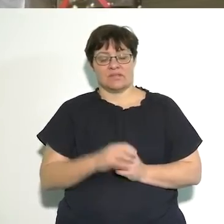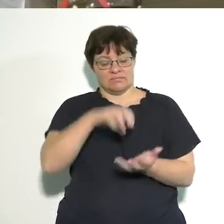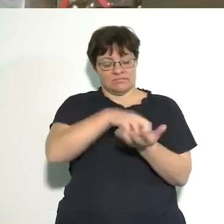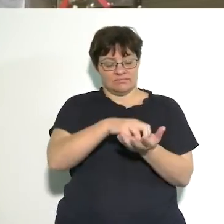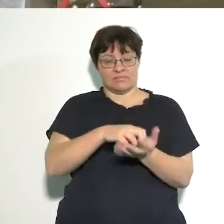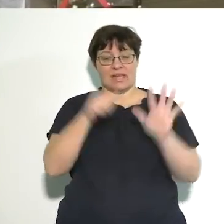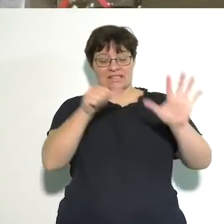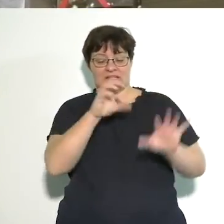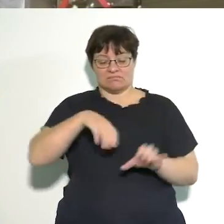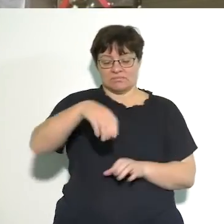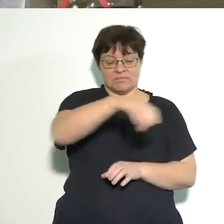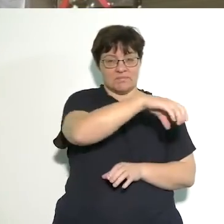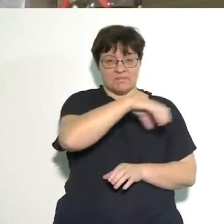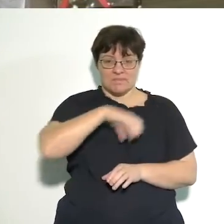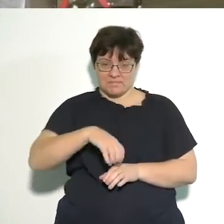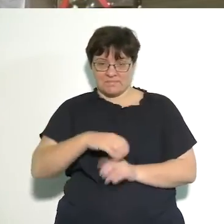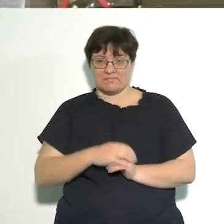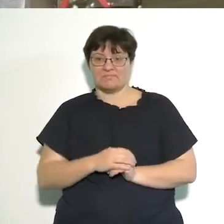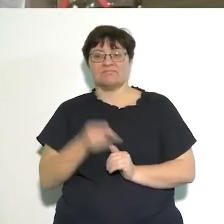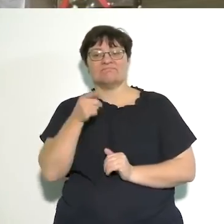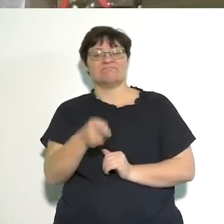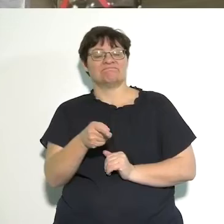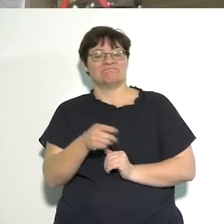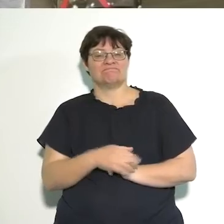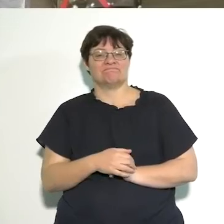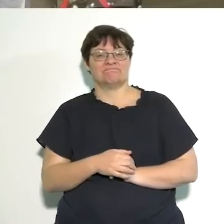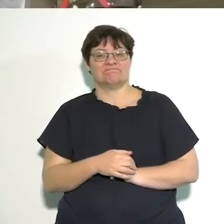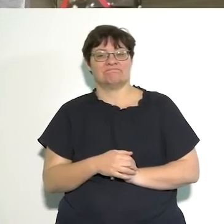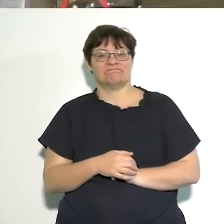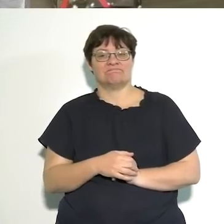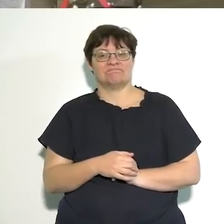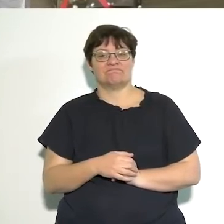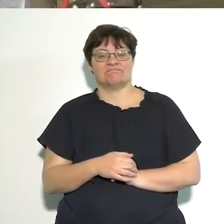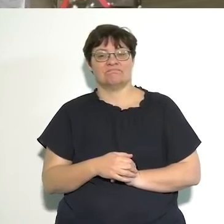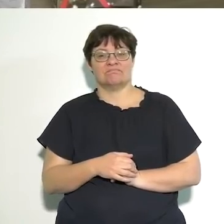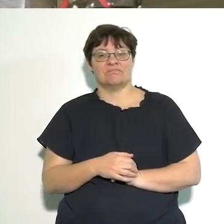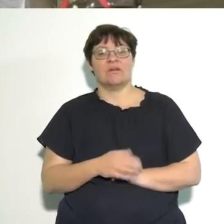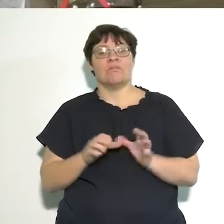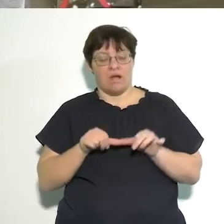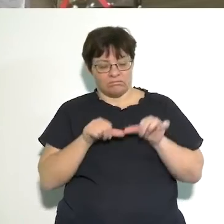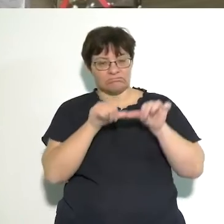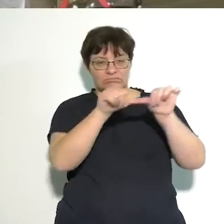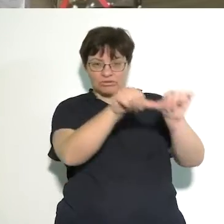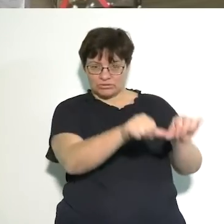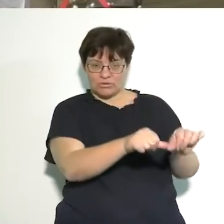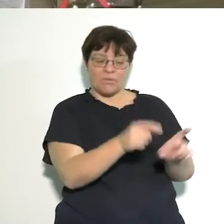6 round, and there you are. That is an object which you